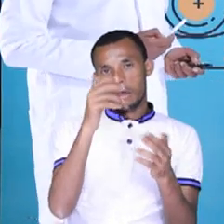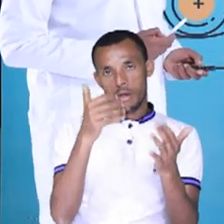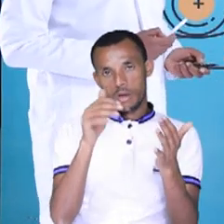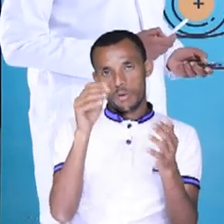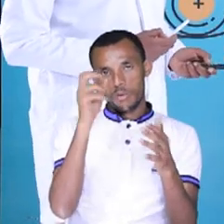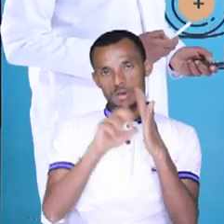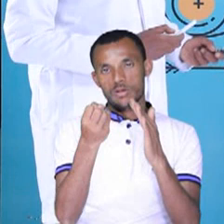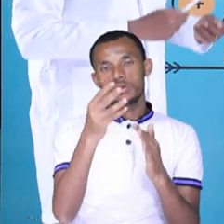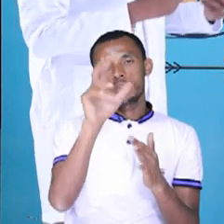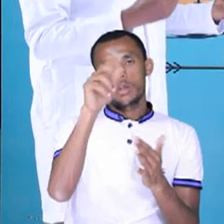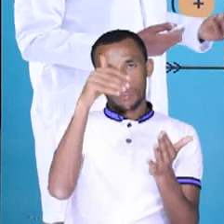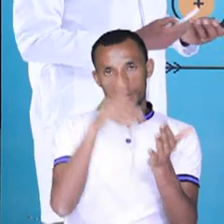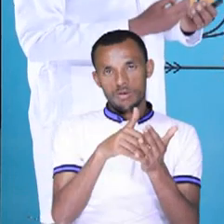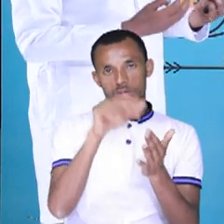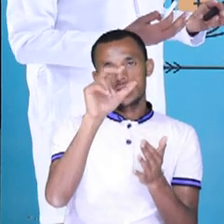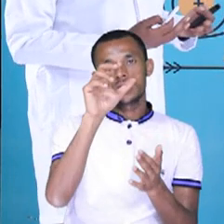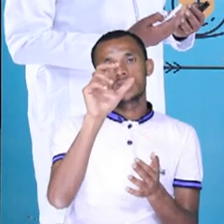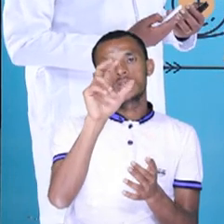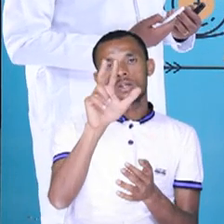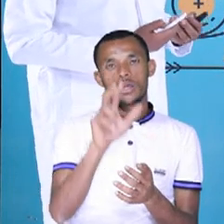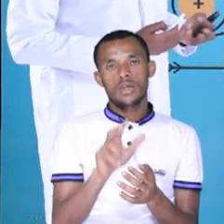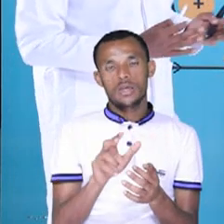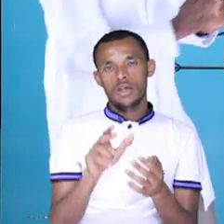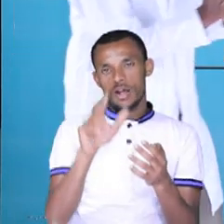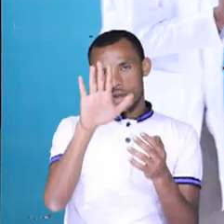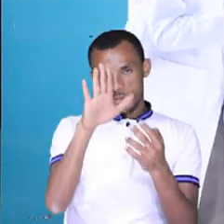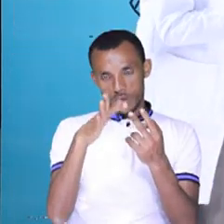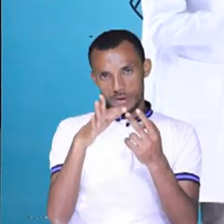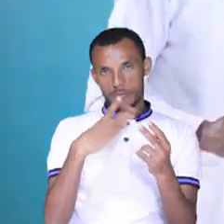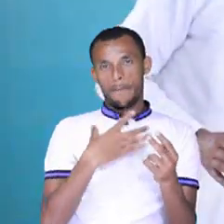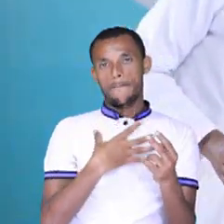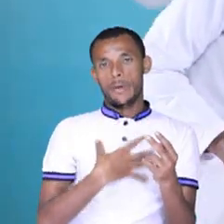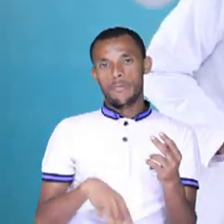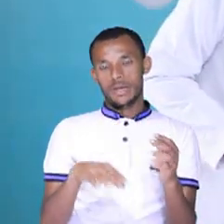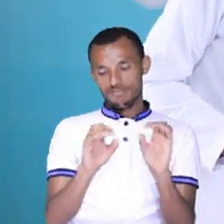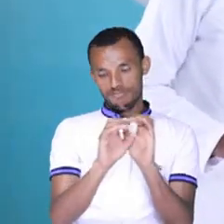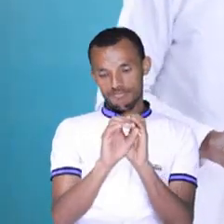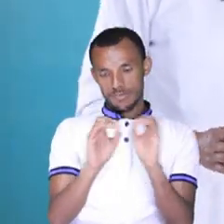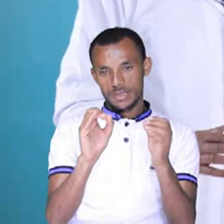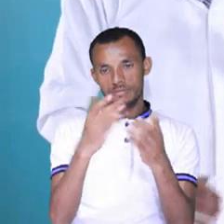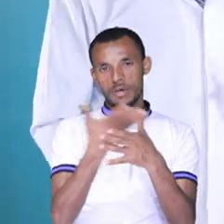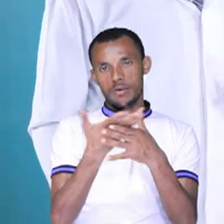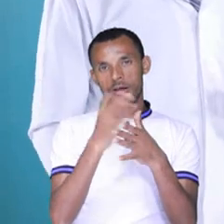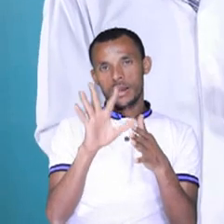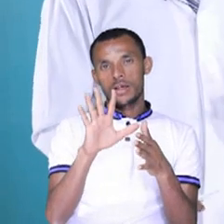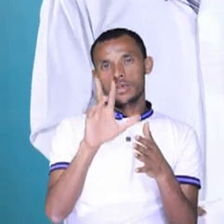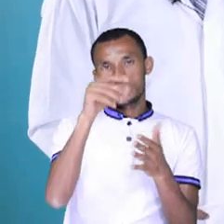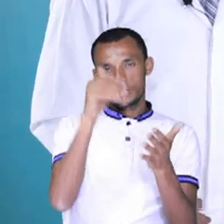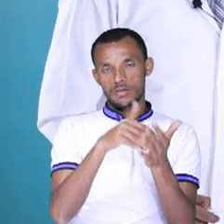3003. So you can select a committee with 5 members with no restriction in 3003 different